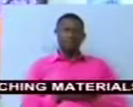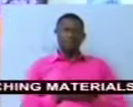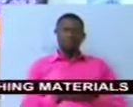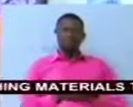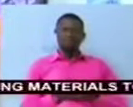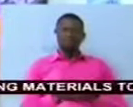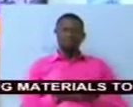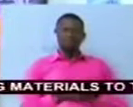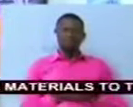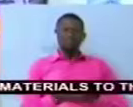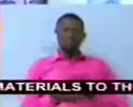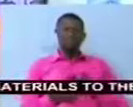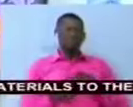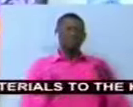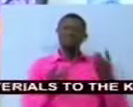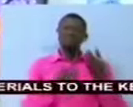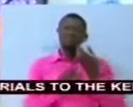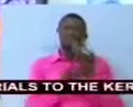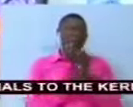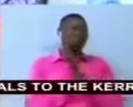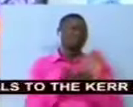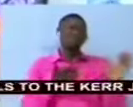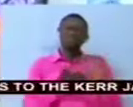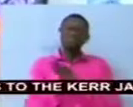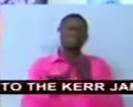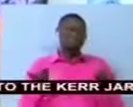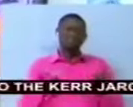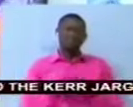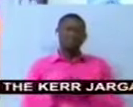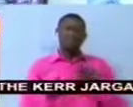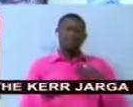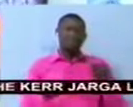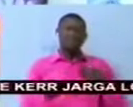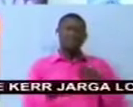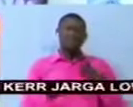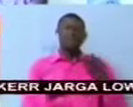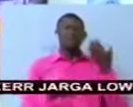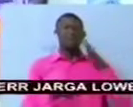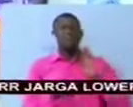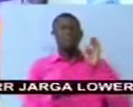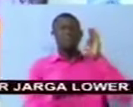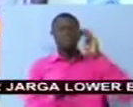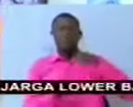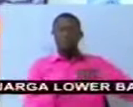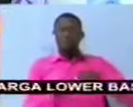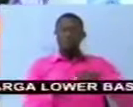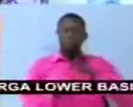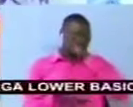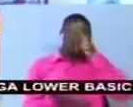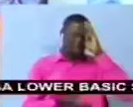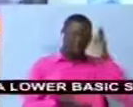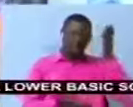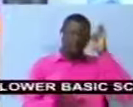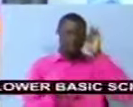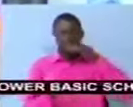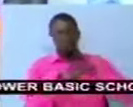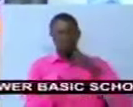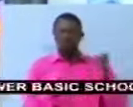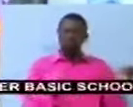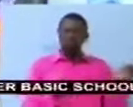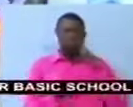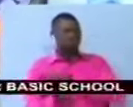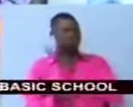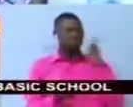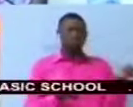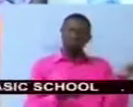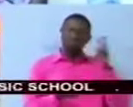I was from Banjul bir kama for 2 years. Saw ma paré ma eb ñom Lanka suma moto hasul suma fuel def ci.